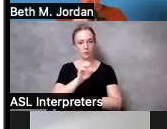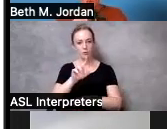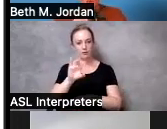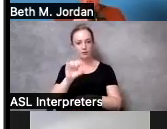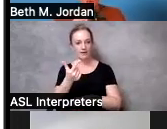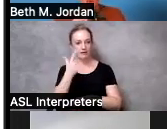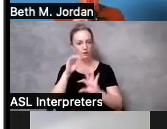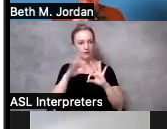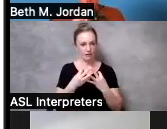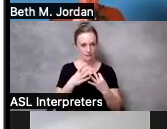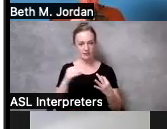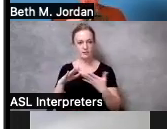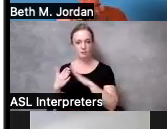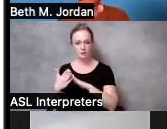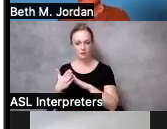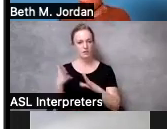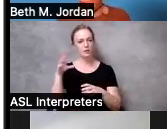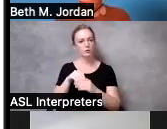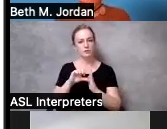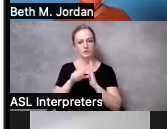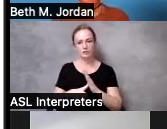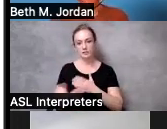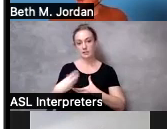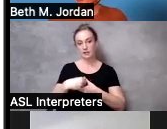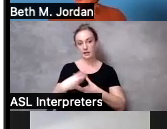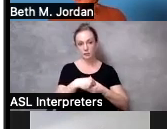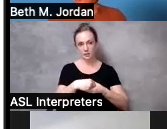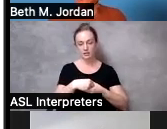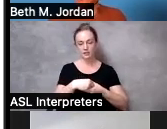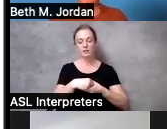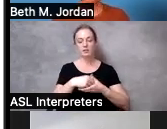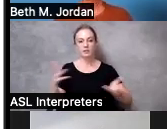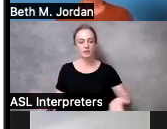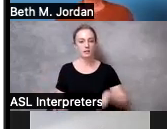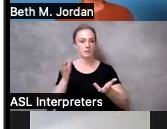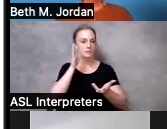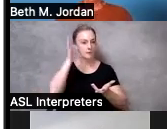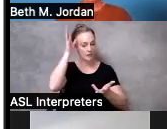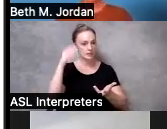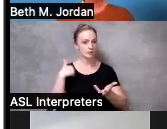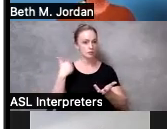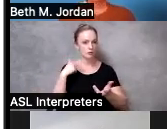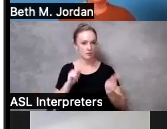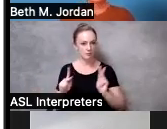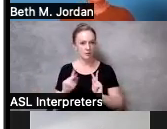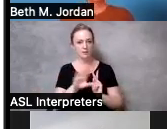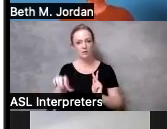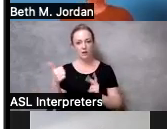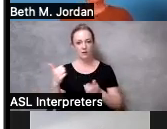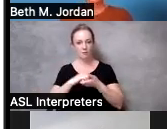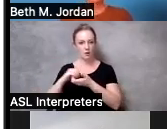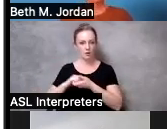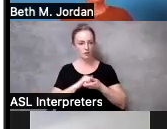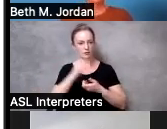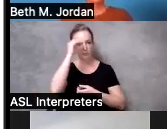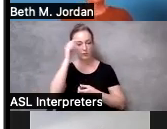an emphasis on engagement and lifting the voice of parents, youth, and other partners who have